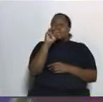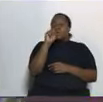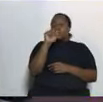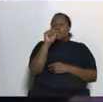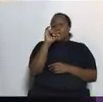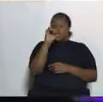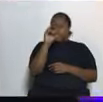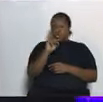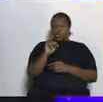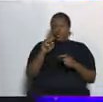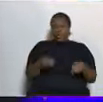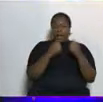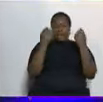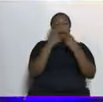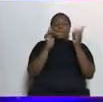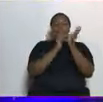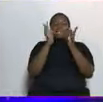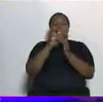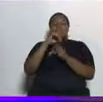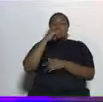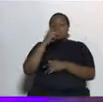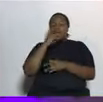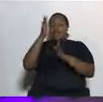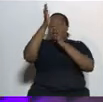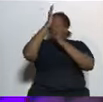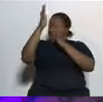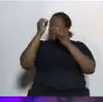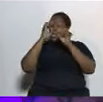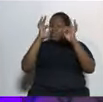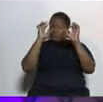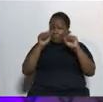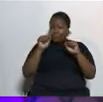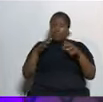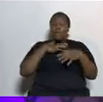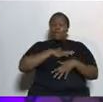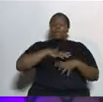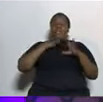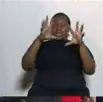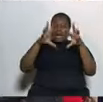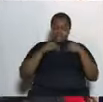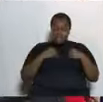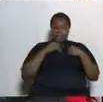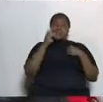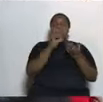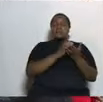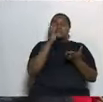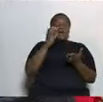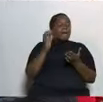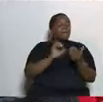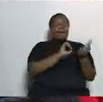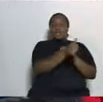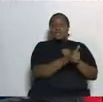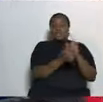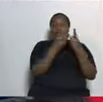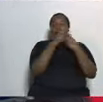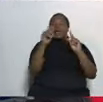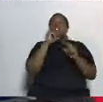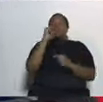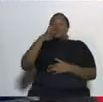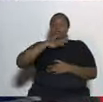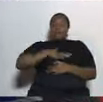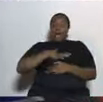And Jesus says, Father, if it's possible, let this cup pass from me. But not my will, but